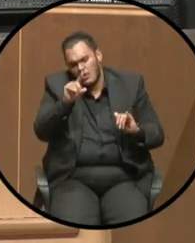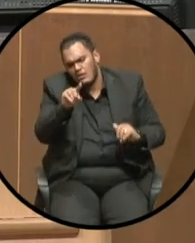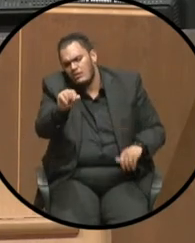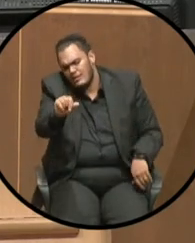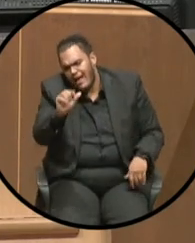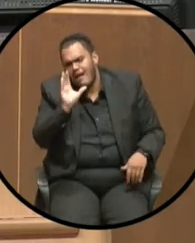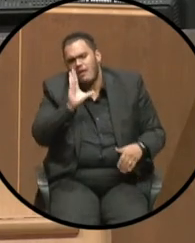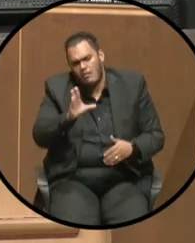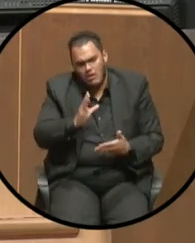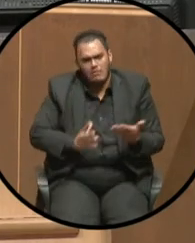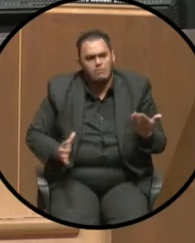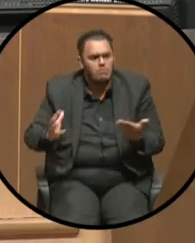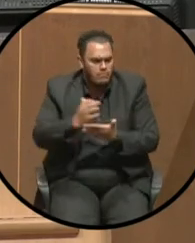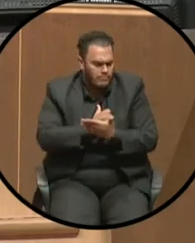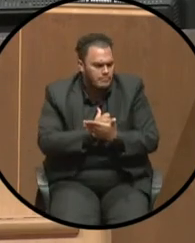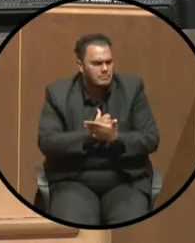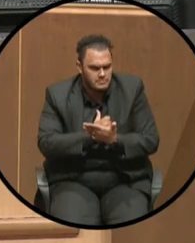that